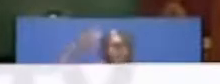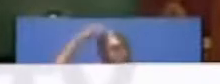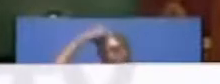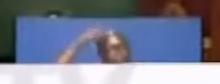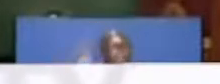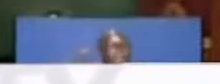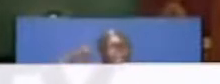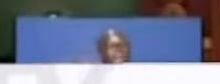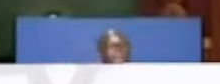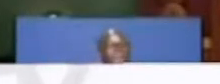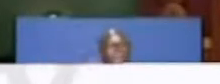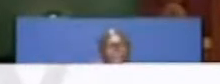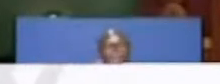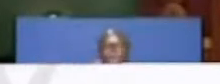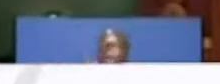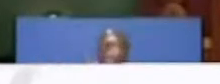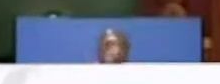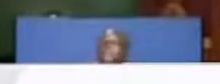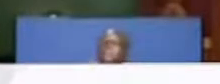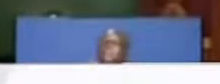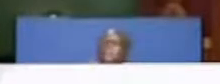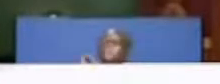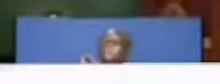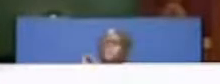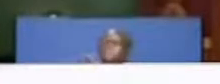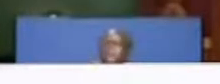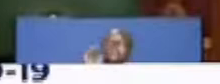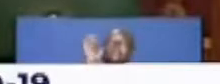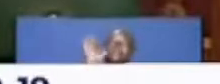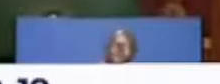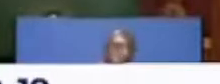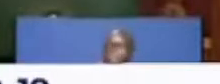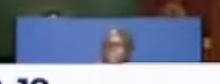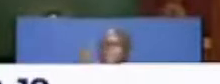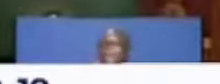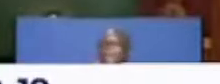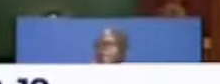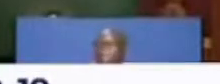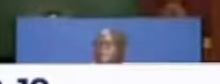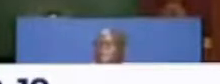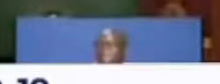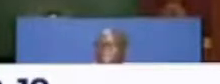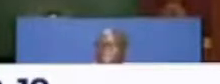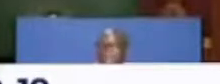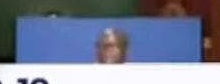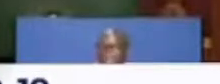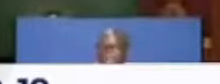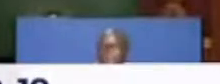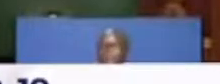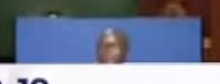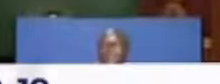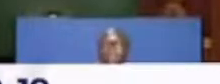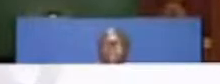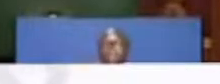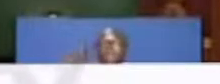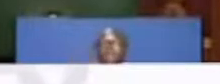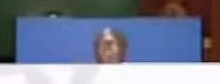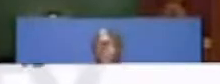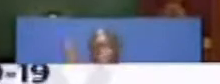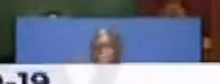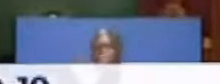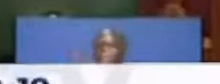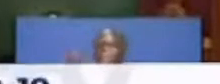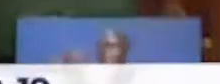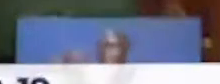to cut the price of these products by half. And this would be based purely on shipping costs, because the port of